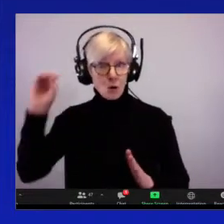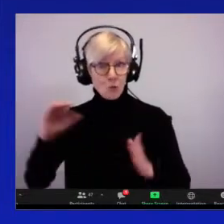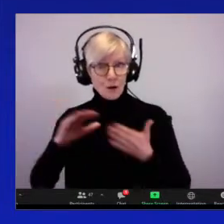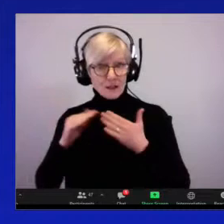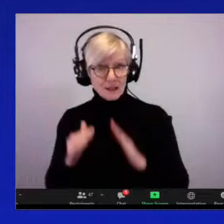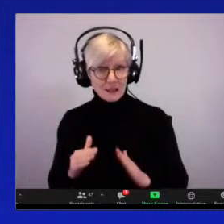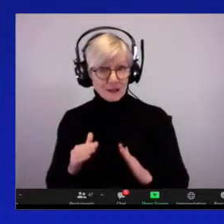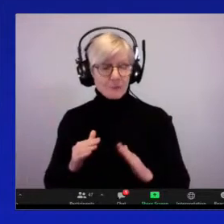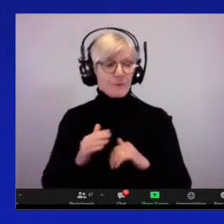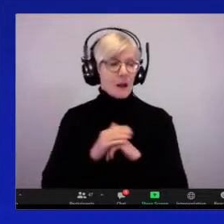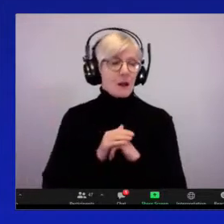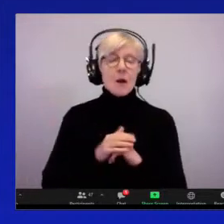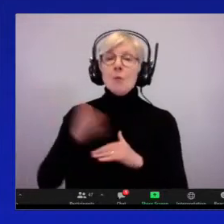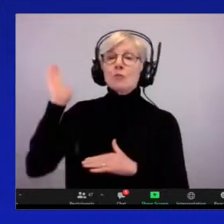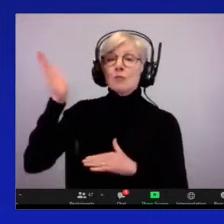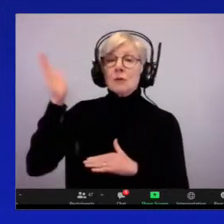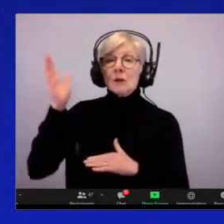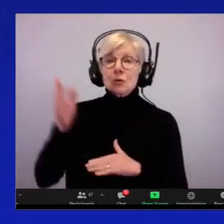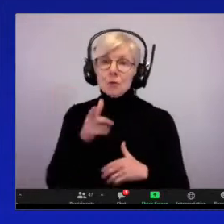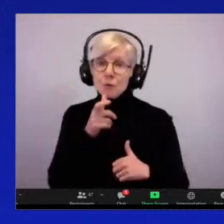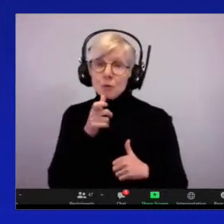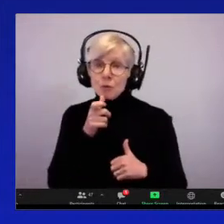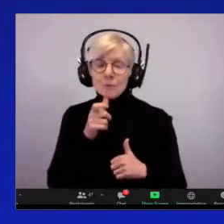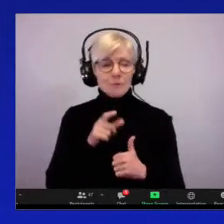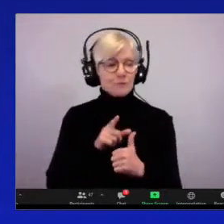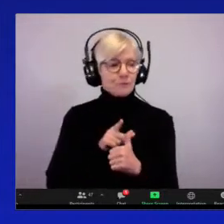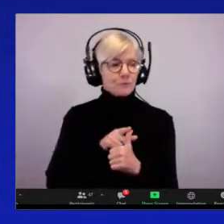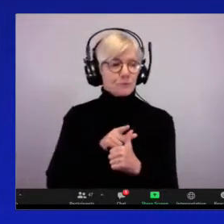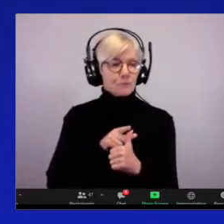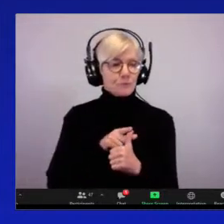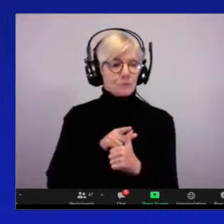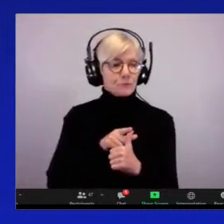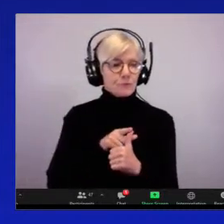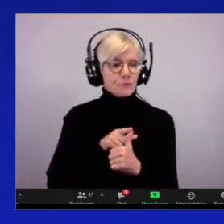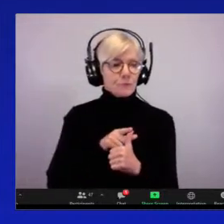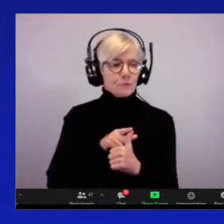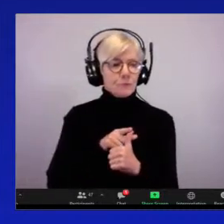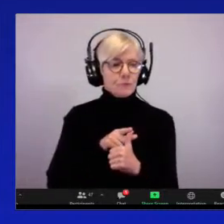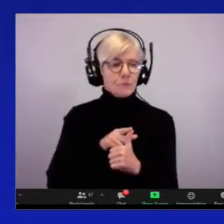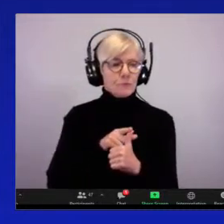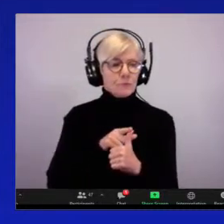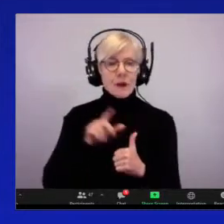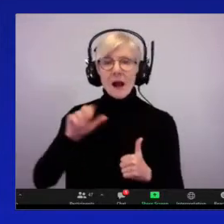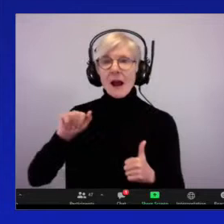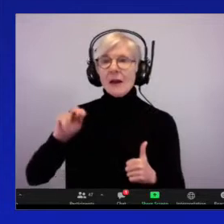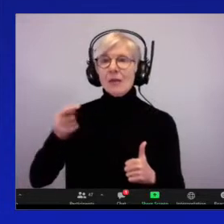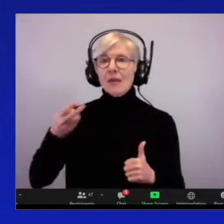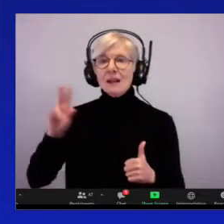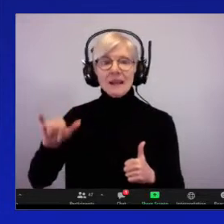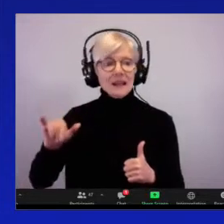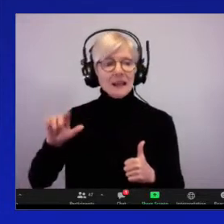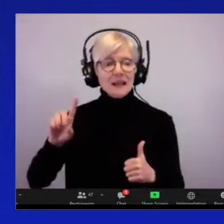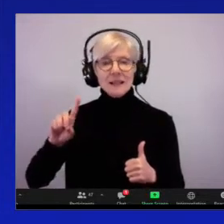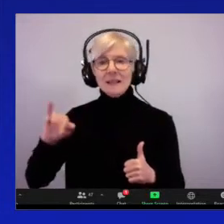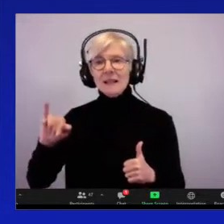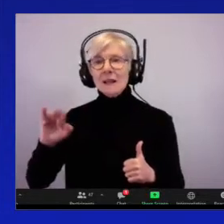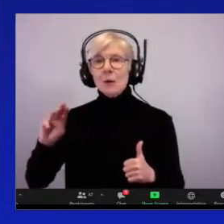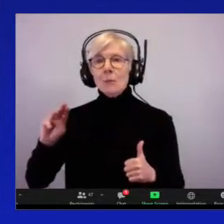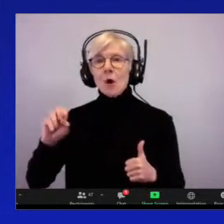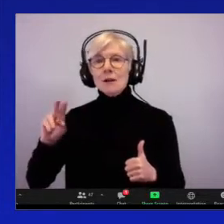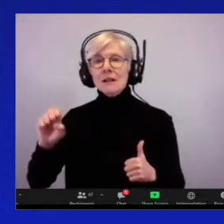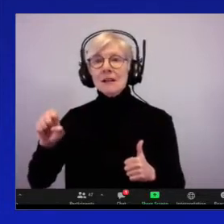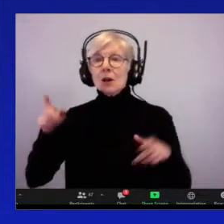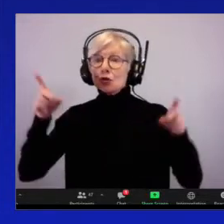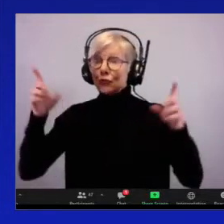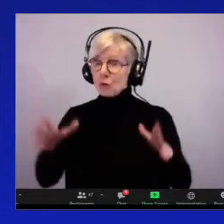Our presenters for today include, aujourd'hui nos conférenciers seront Anthony DiMonte, General Manager of Emergency and